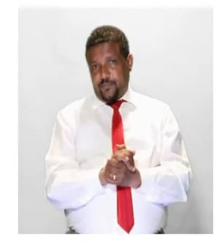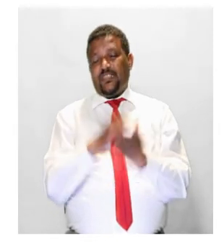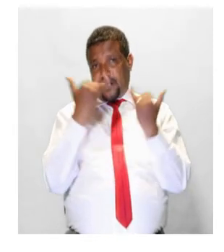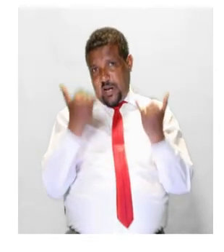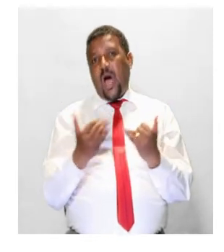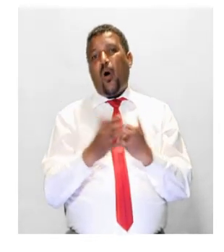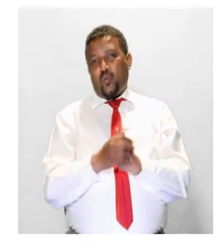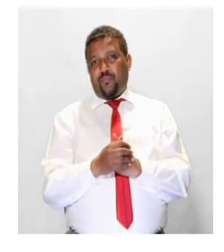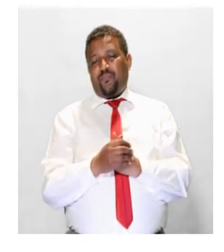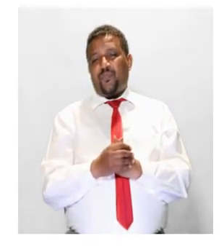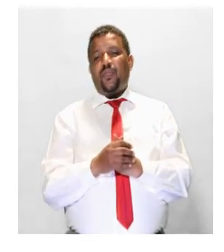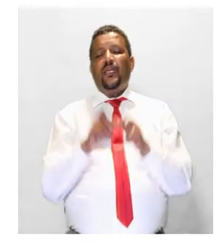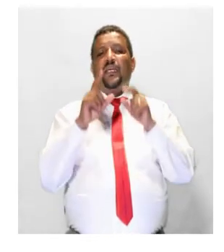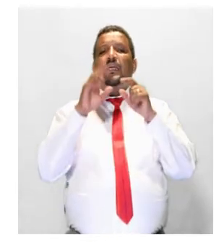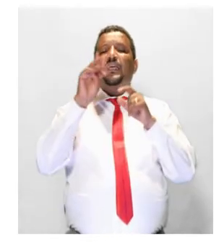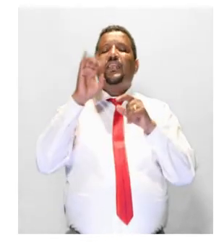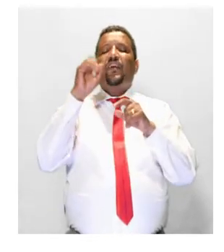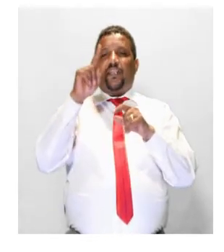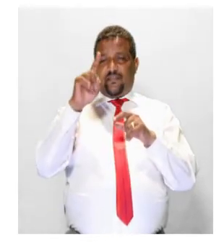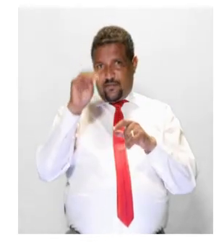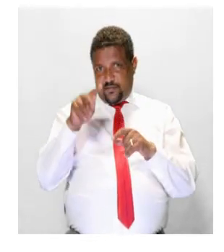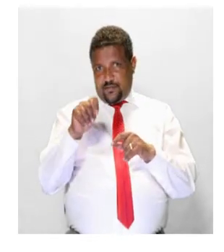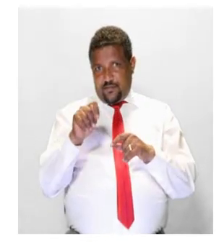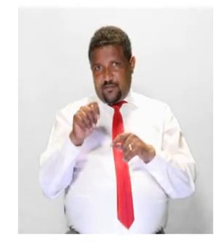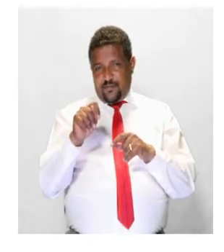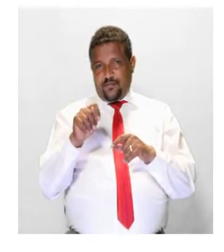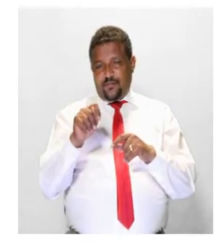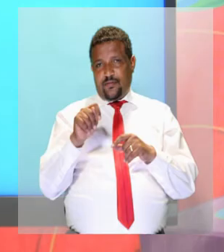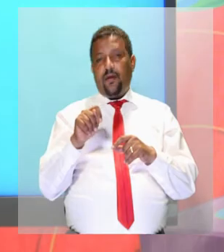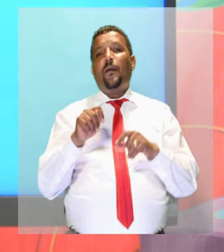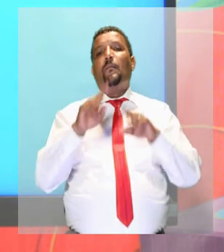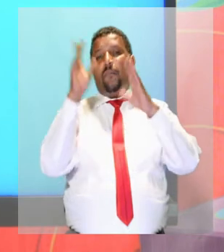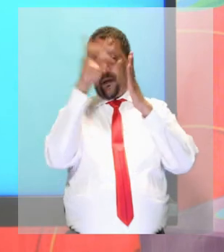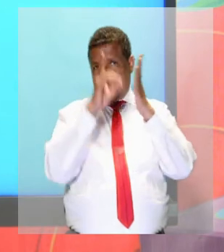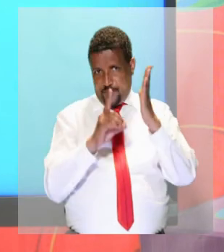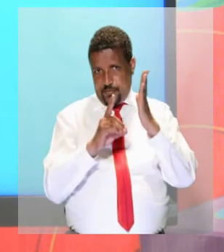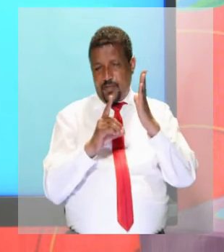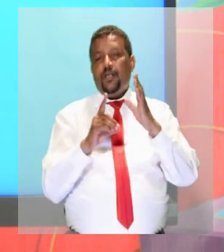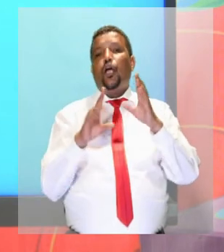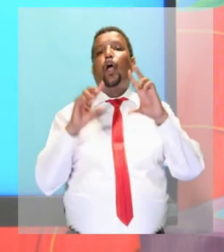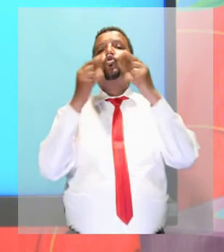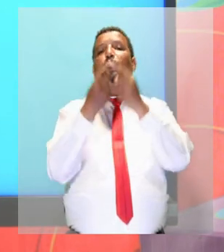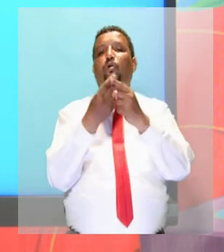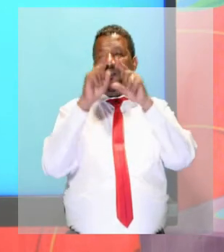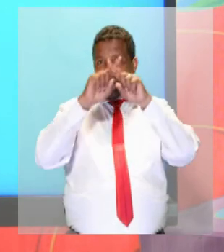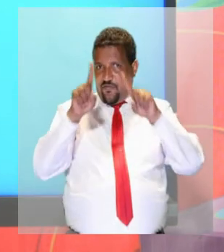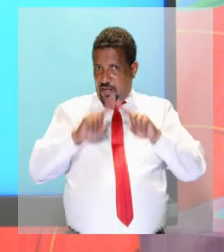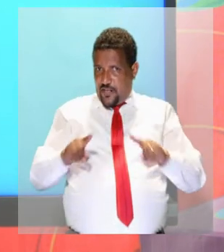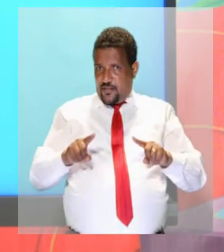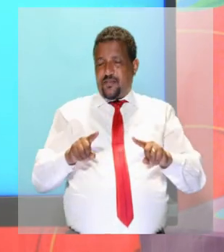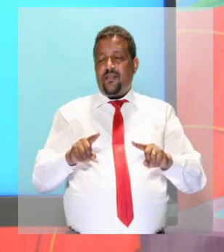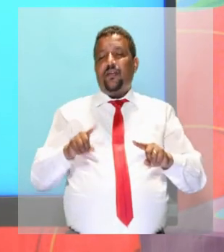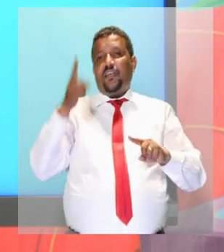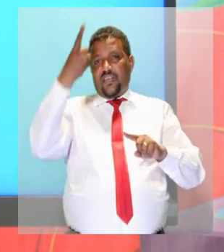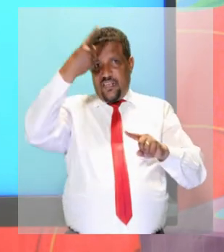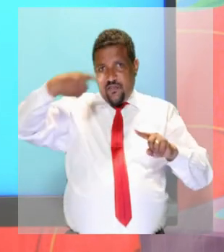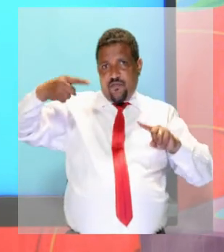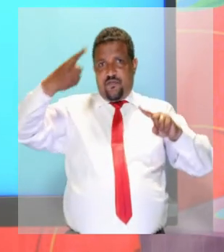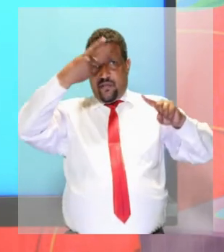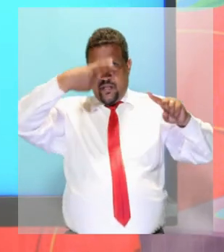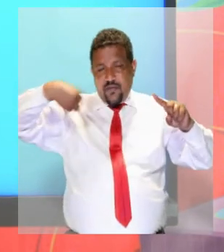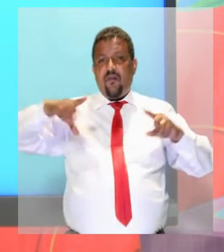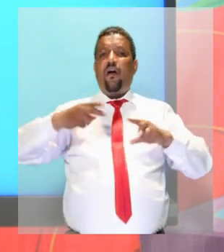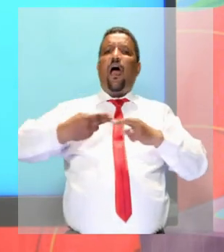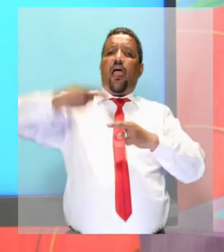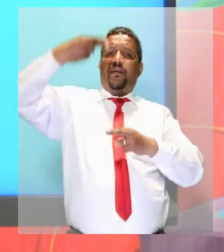Now, indifference map is a group of indifference curves, and from this indifference curves, higher level